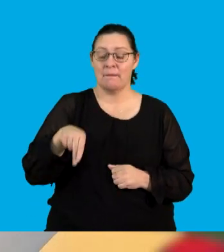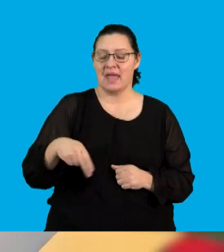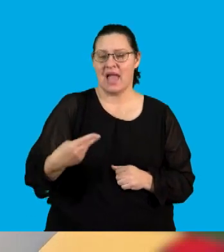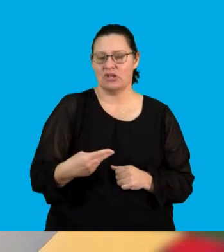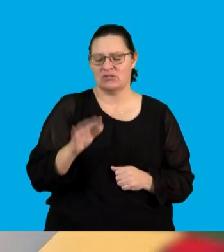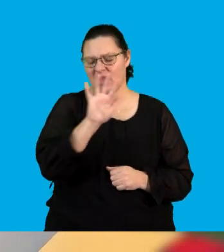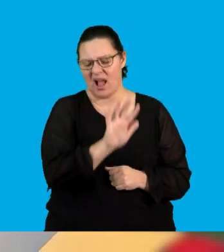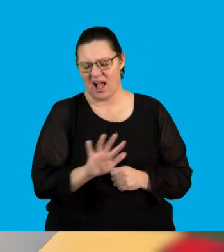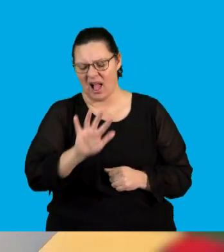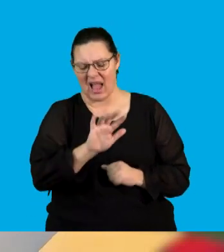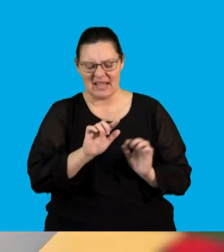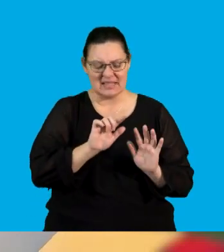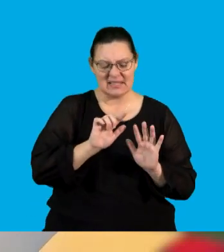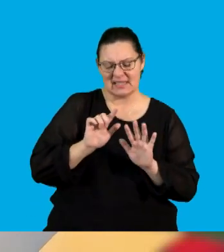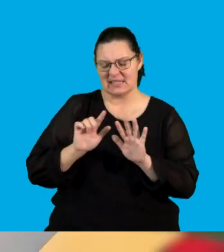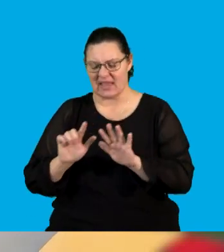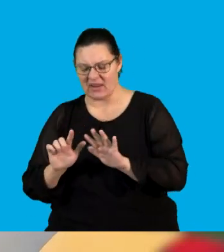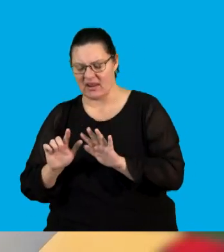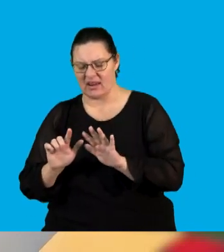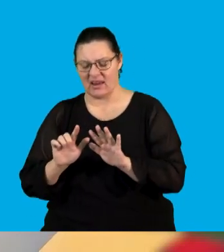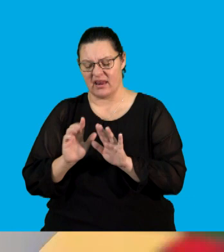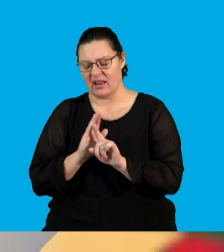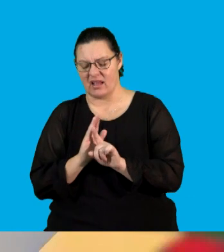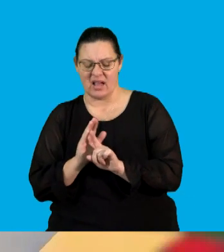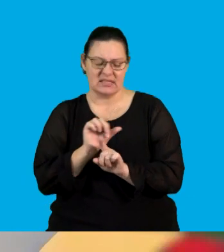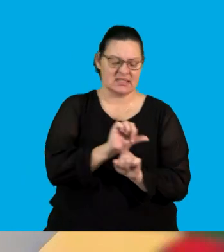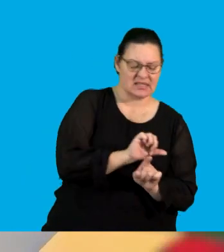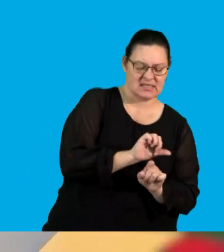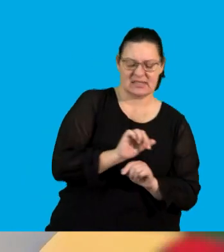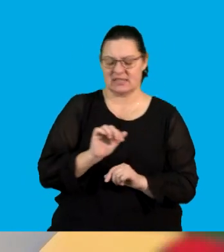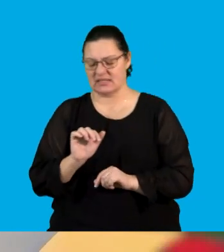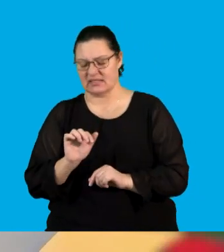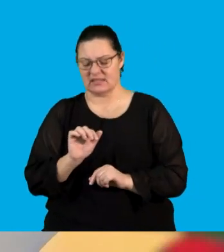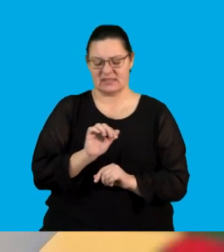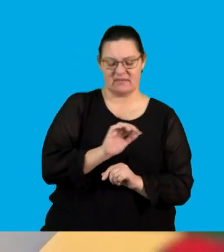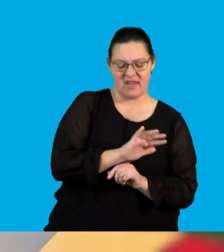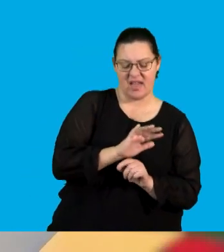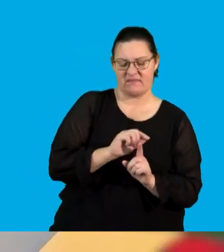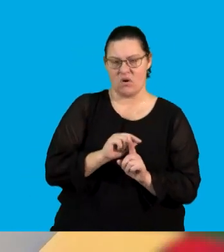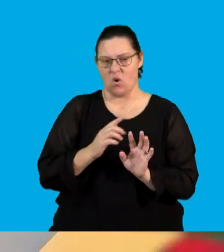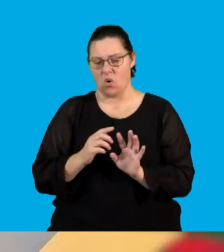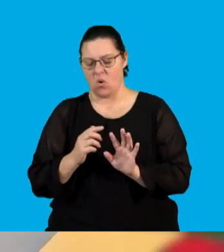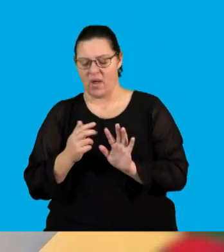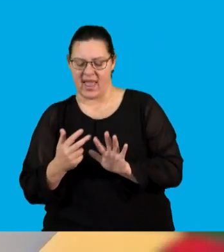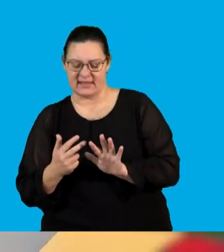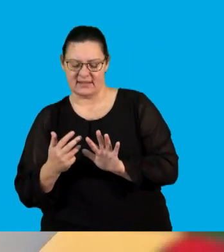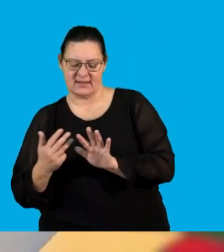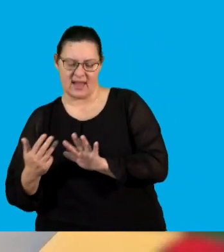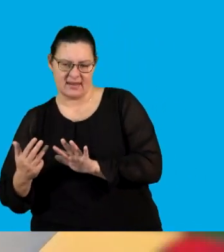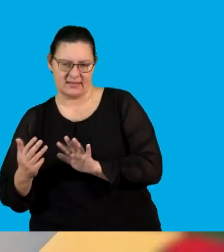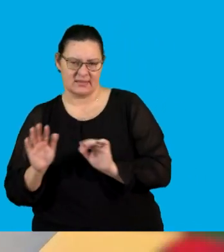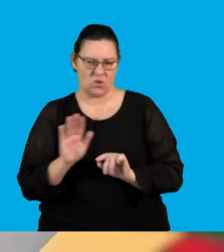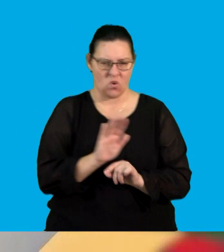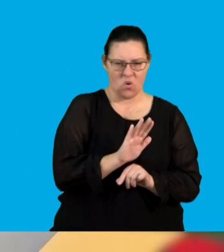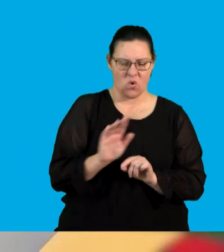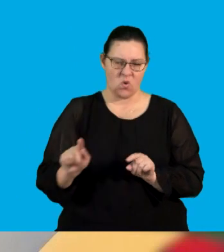substance have a pH just around 7, either 6, just less than 7, being 6 or 5, or just above 7, again